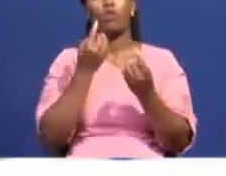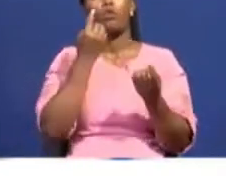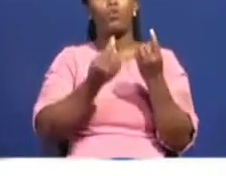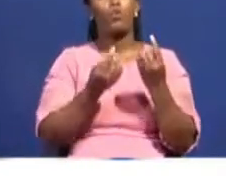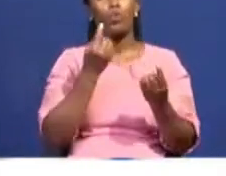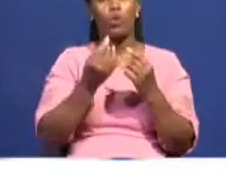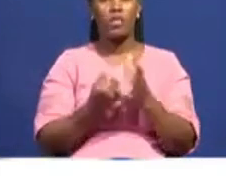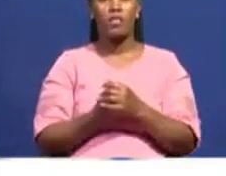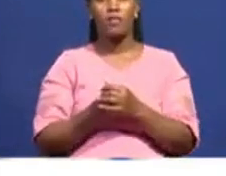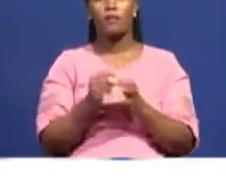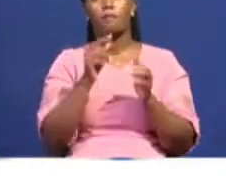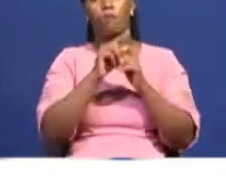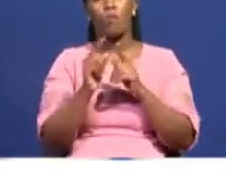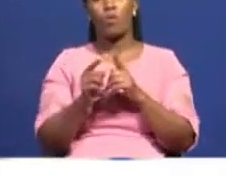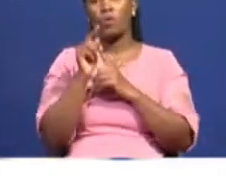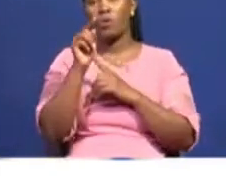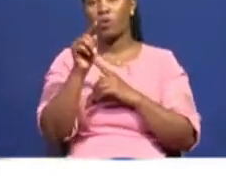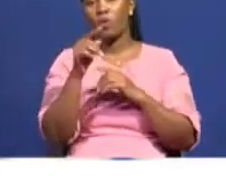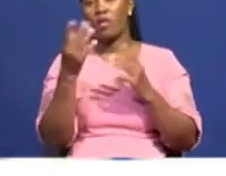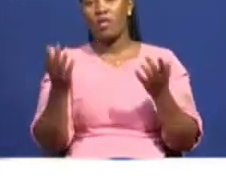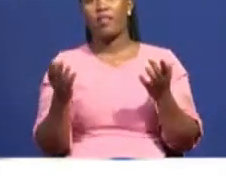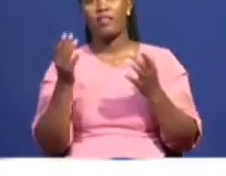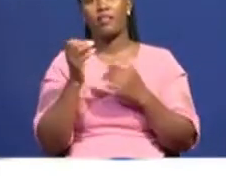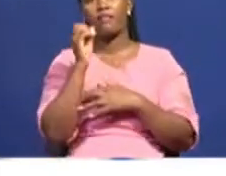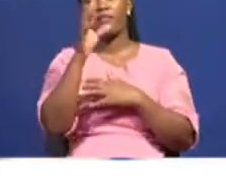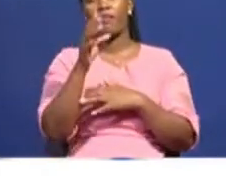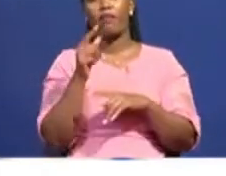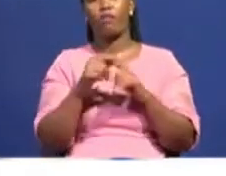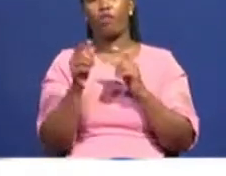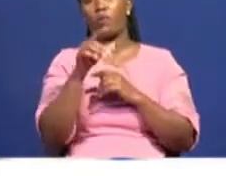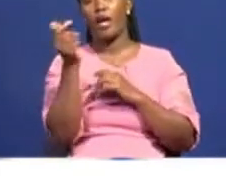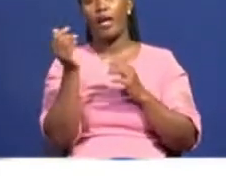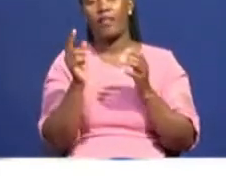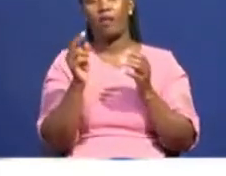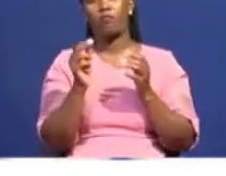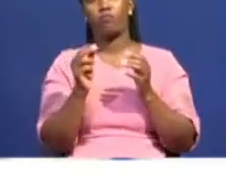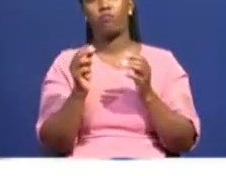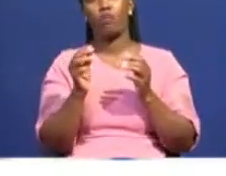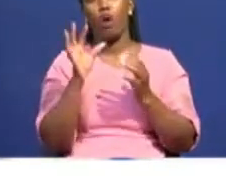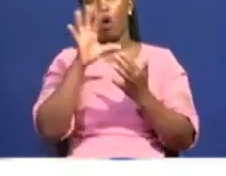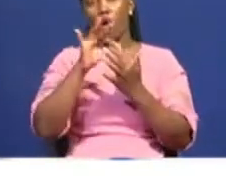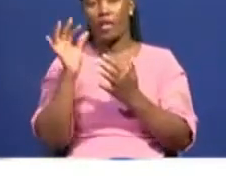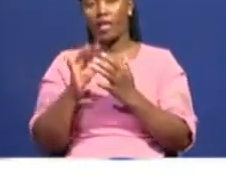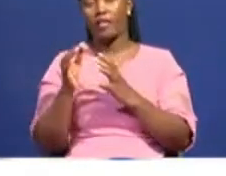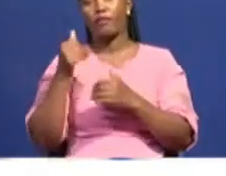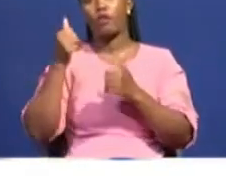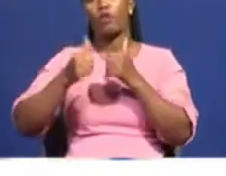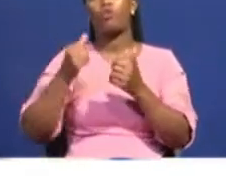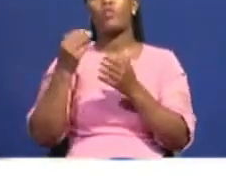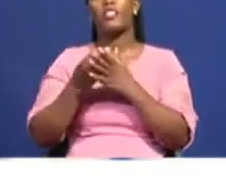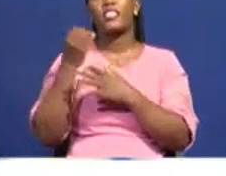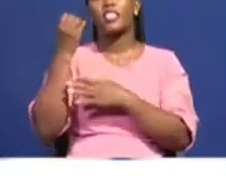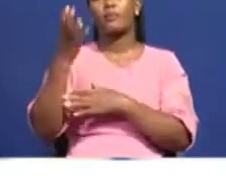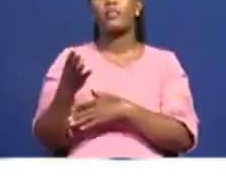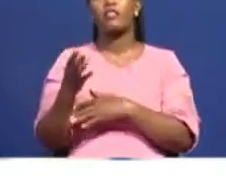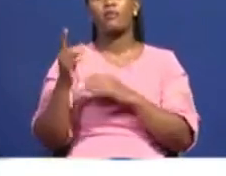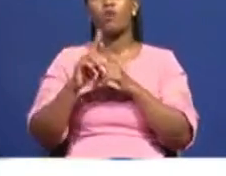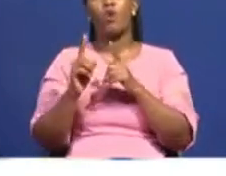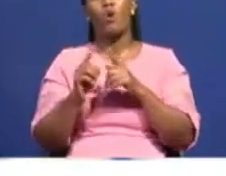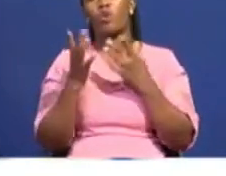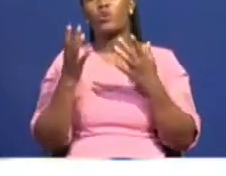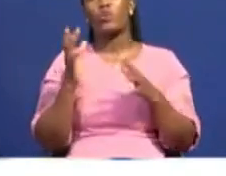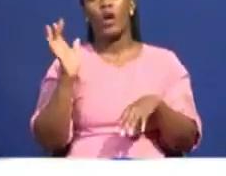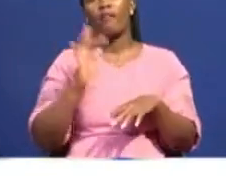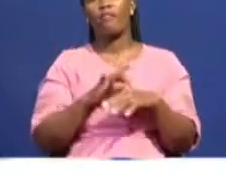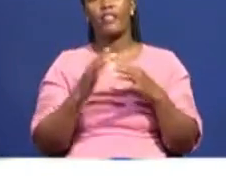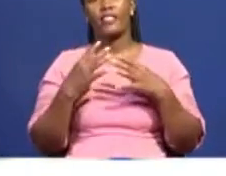and it's not far removed from your alternative, which is costly, and at the same time also to your health in the long term, it's also